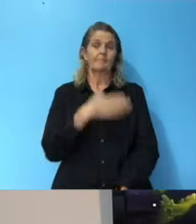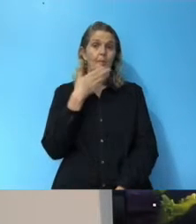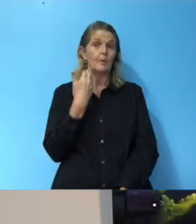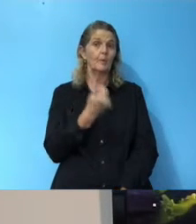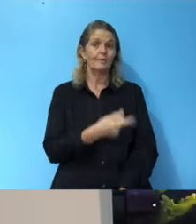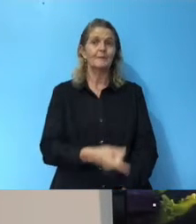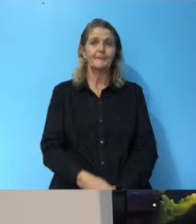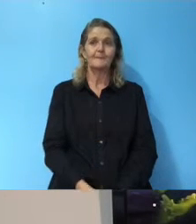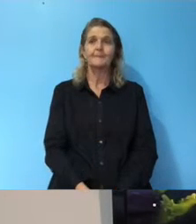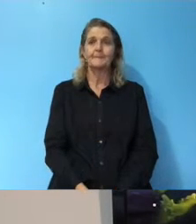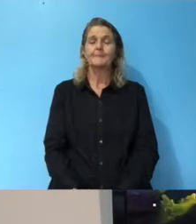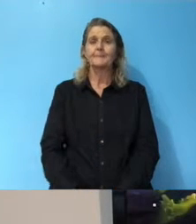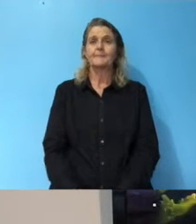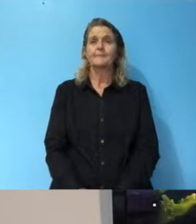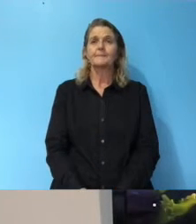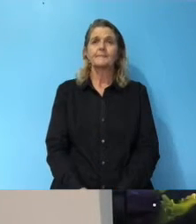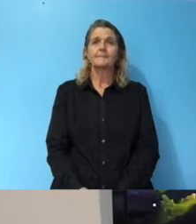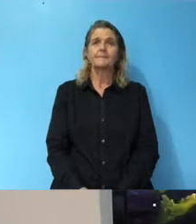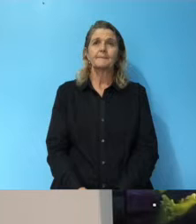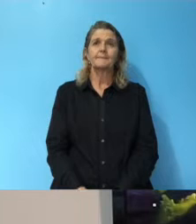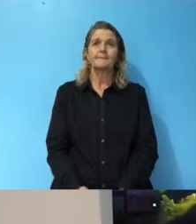yeah, that's beautiful.